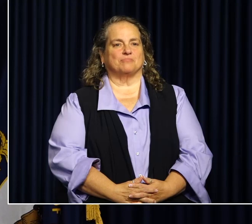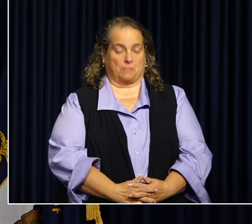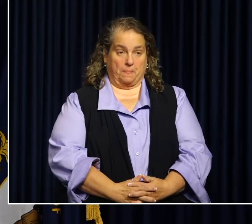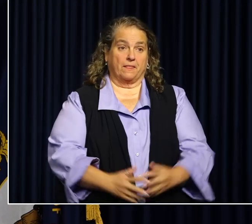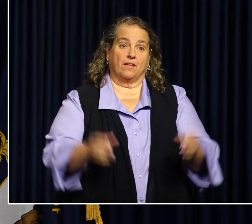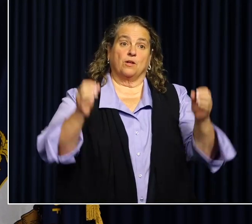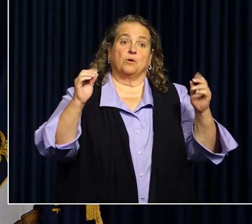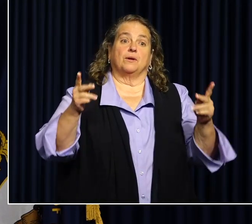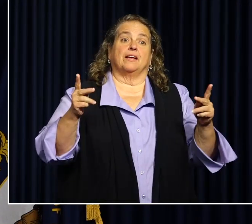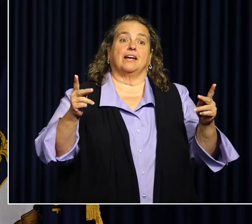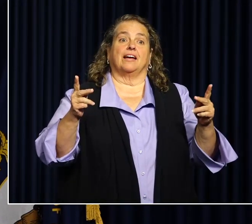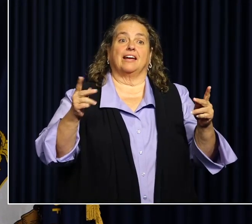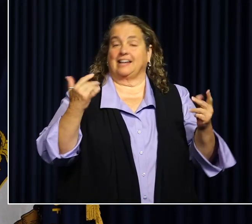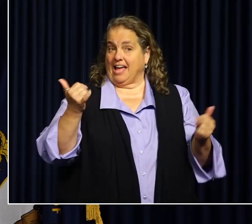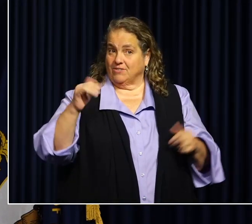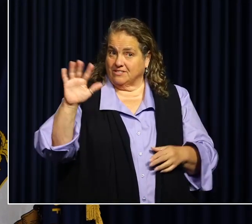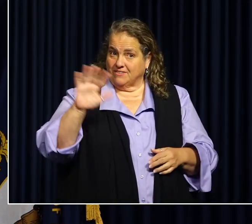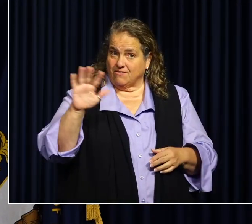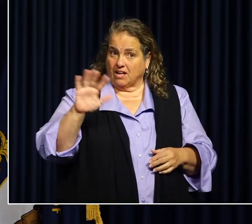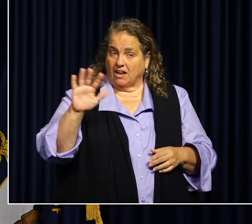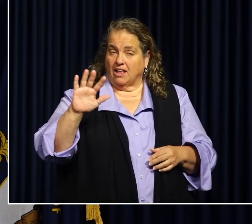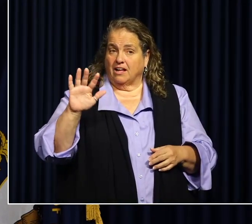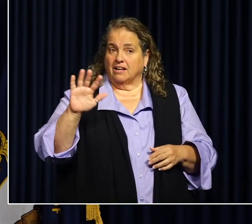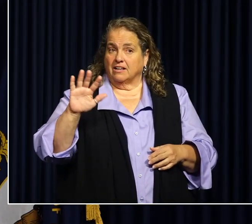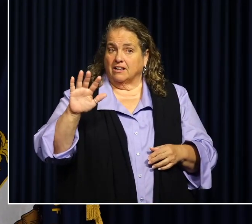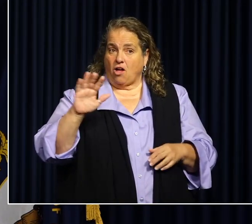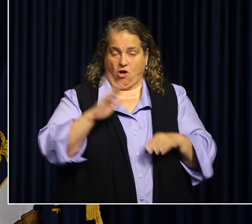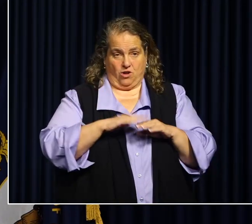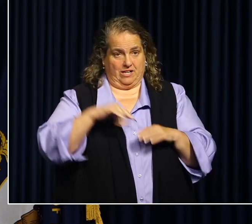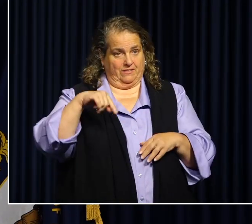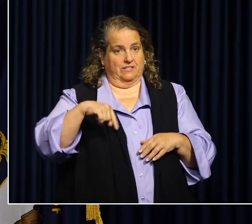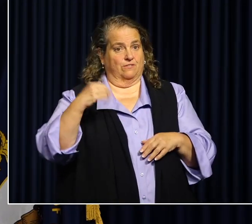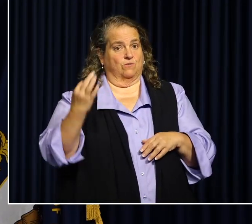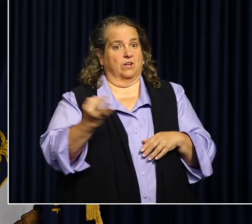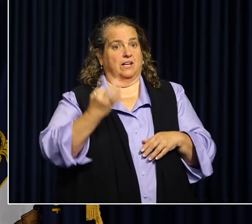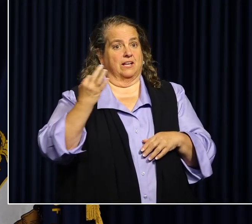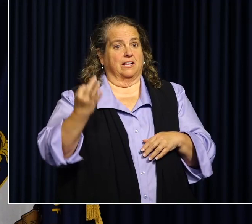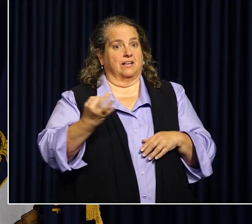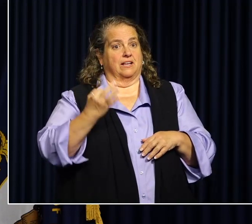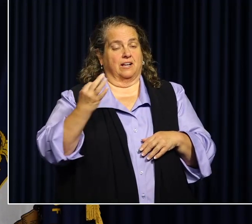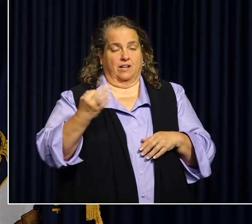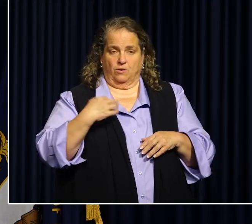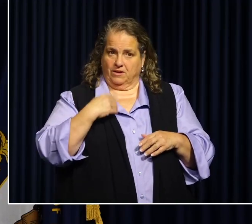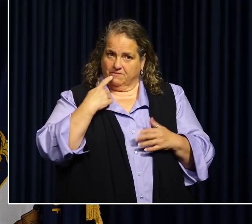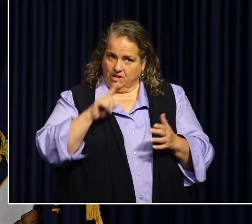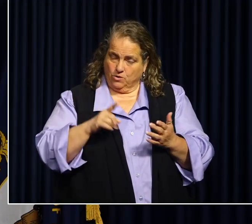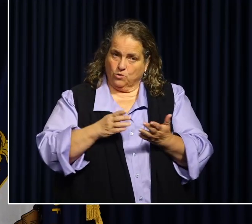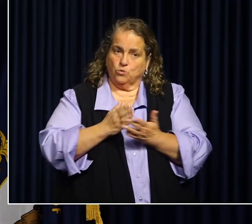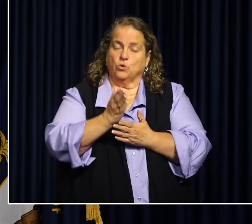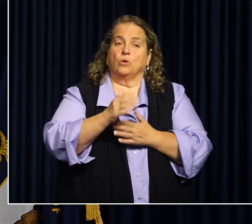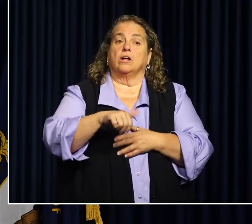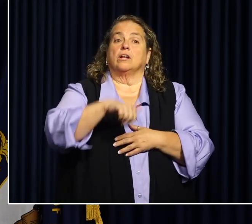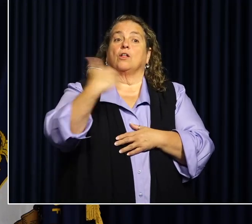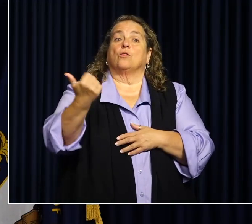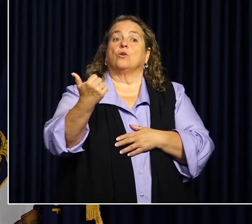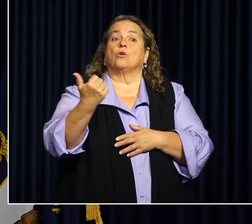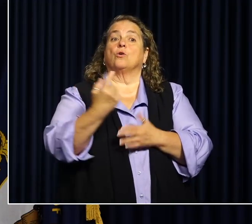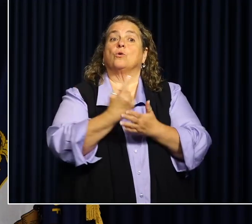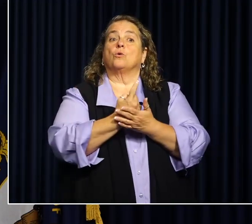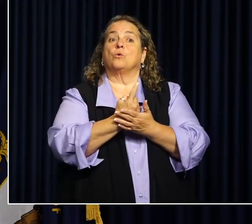All right, it is 5 o'clock on this Friday. I've gotten through another, at